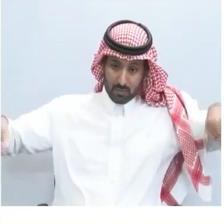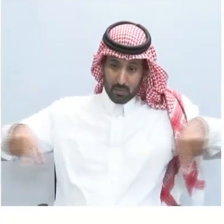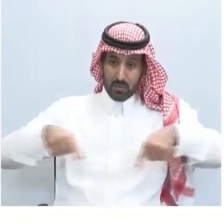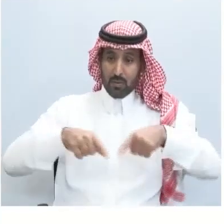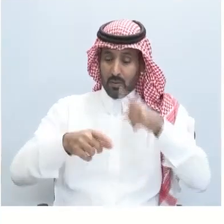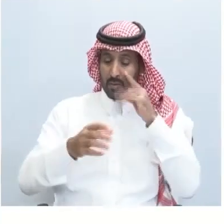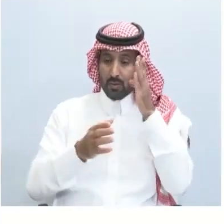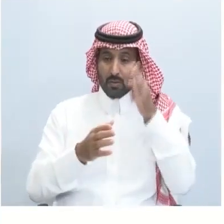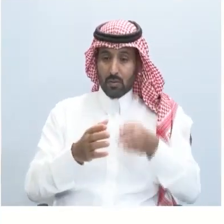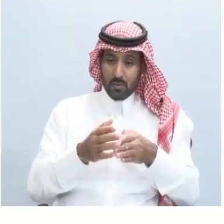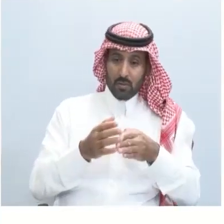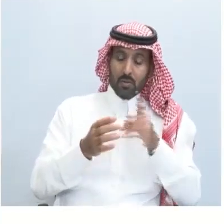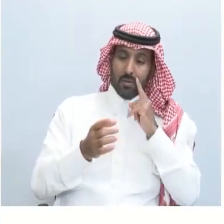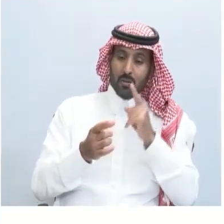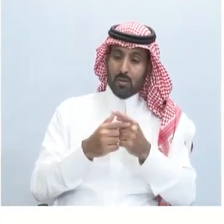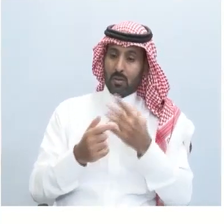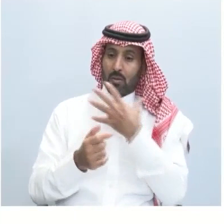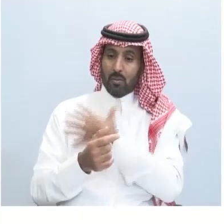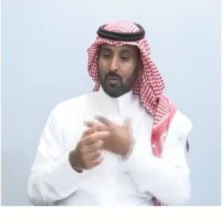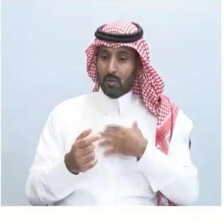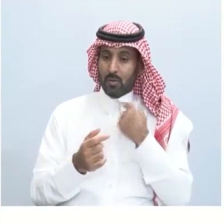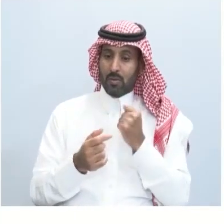puck in the rink and are used to body check.